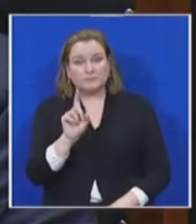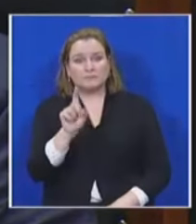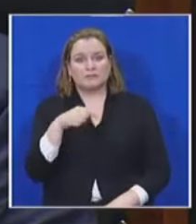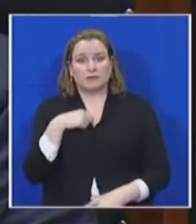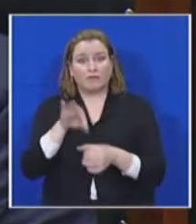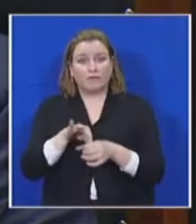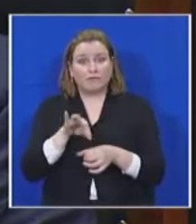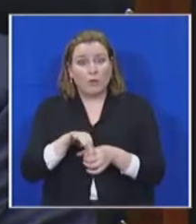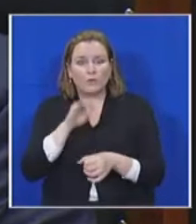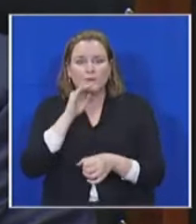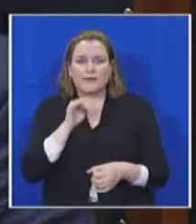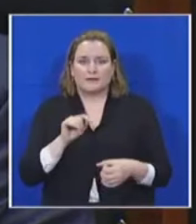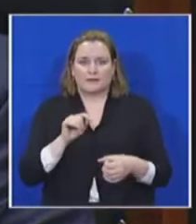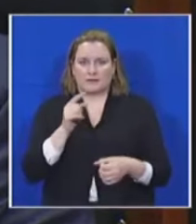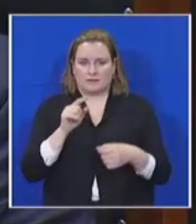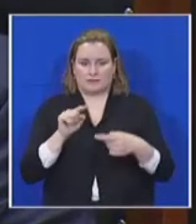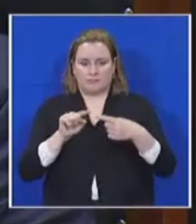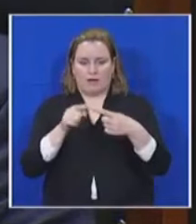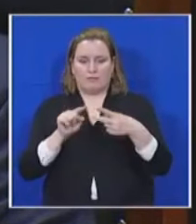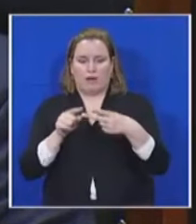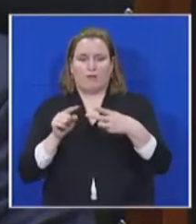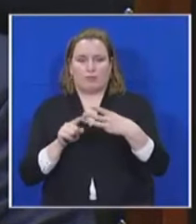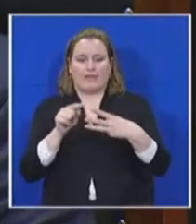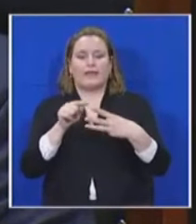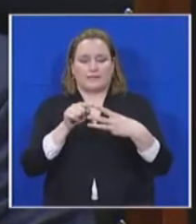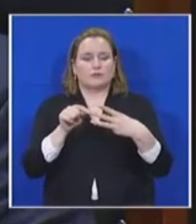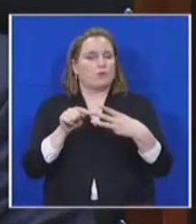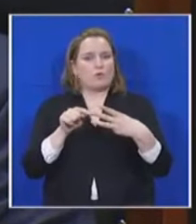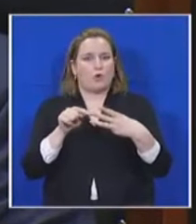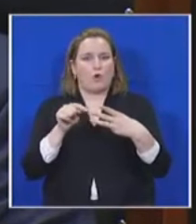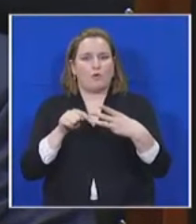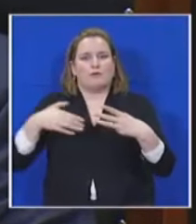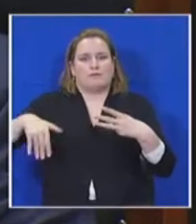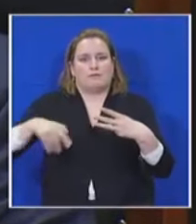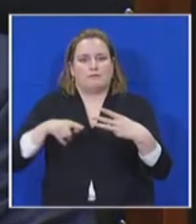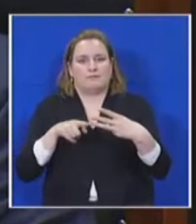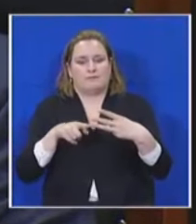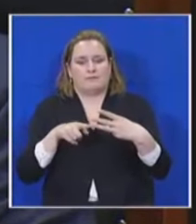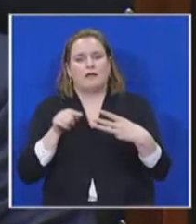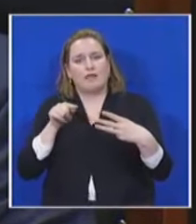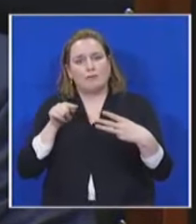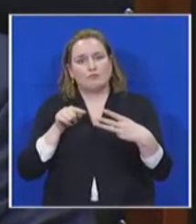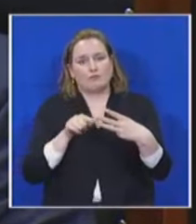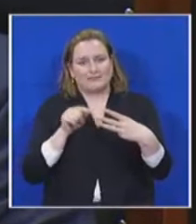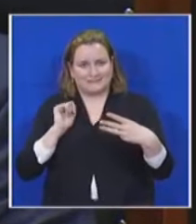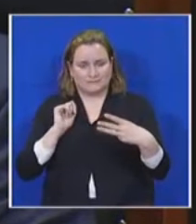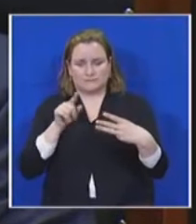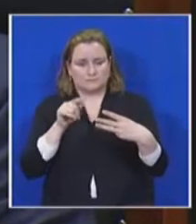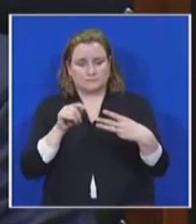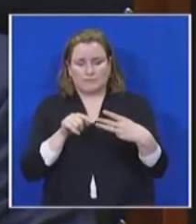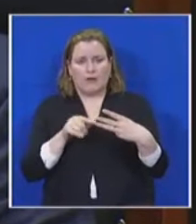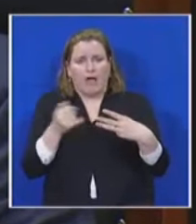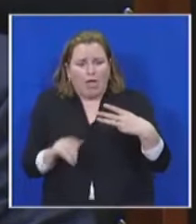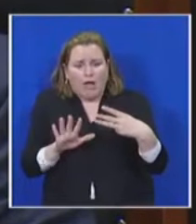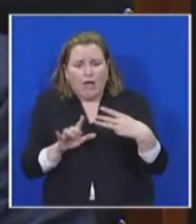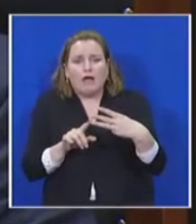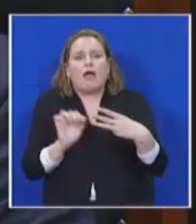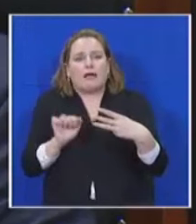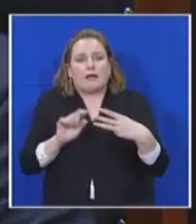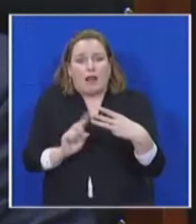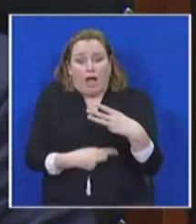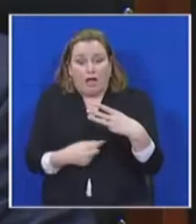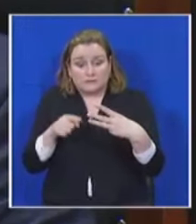the appropriate button below the yes, no, abstain signs. If a member inadvertently presses the wrong button, the member may